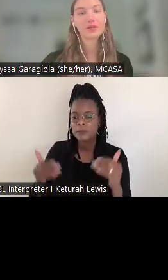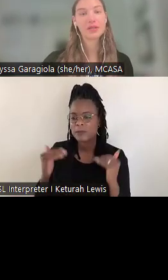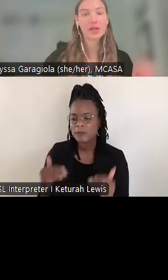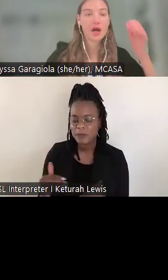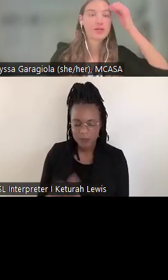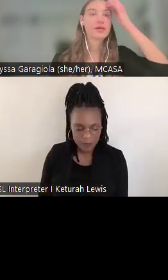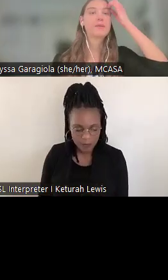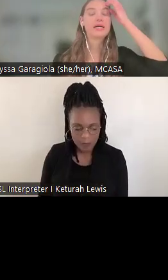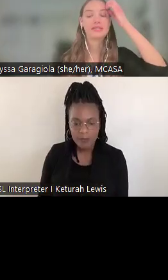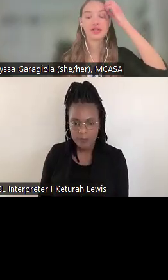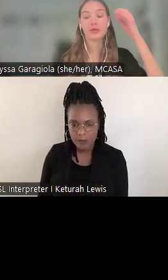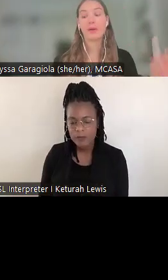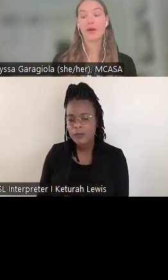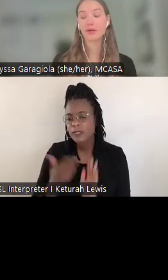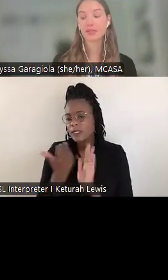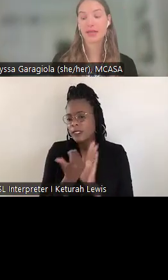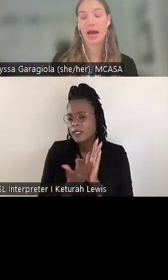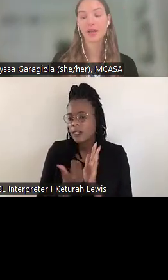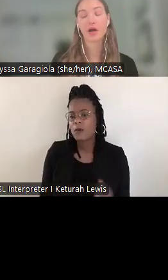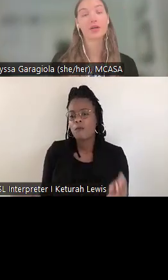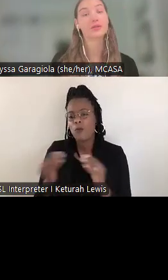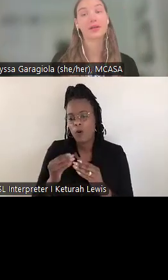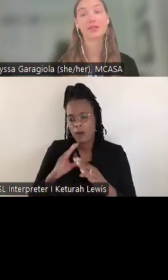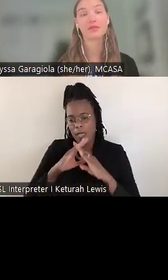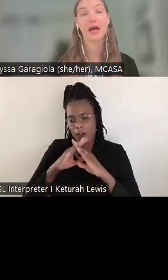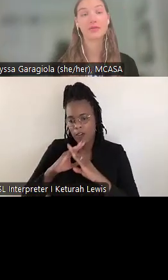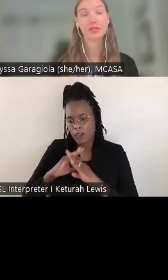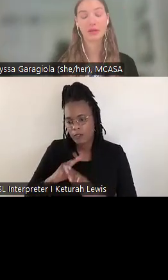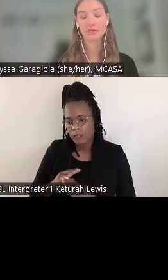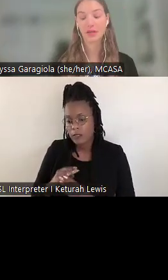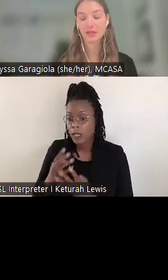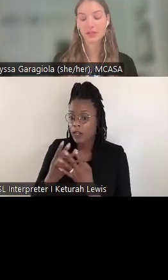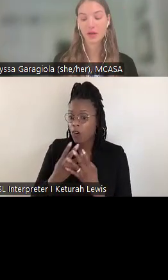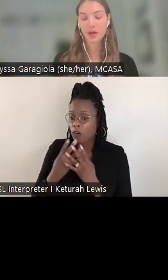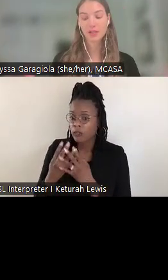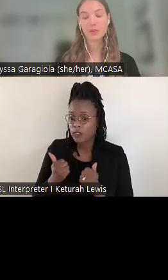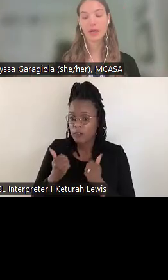All right, so these are some additional barriers that incarcerated survivors may